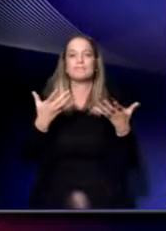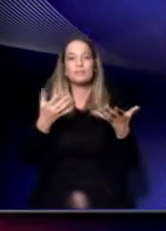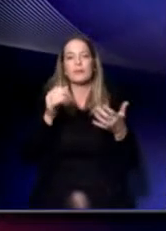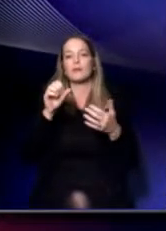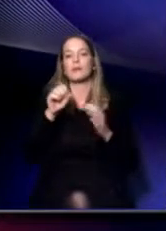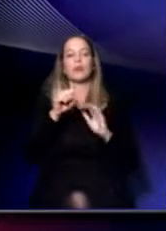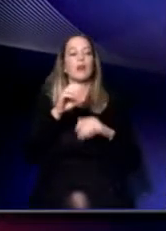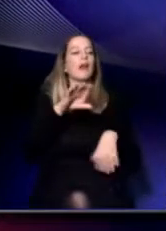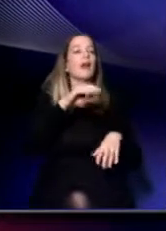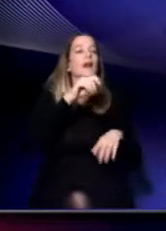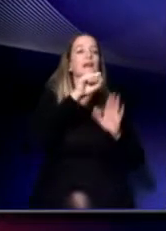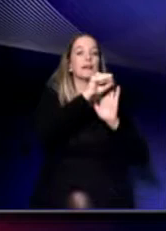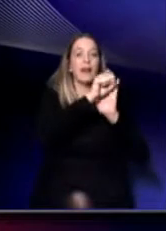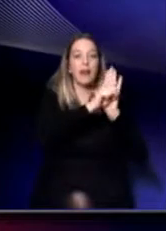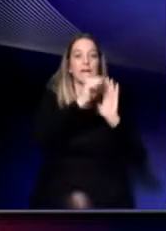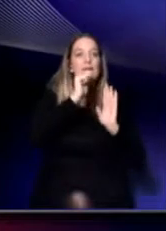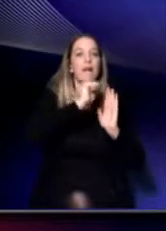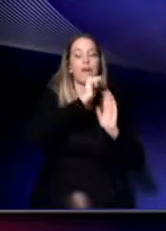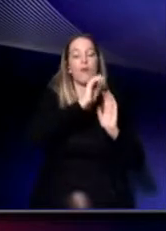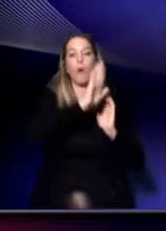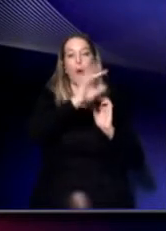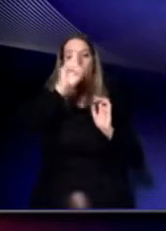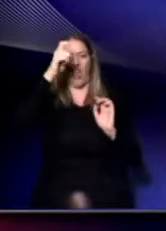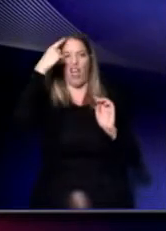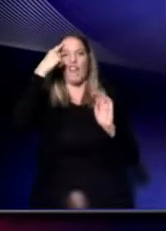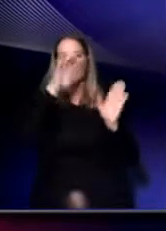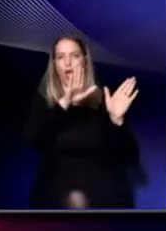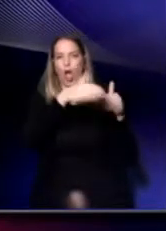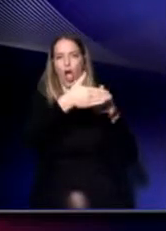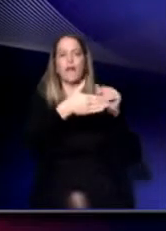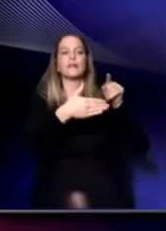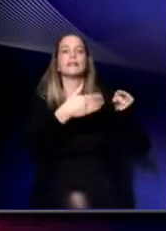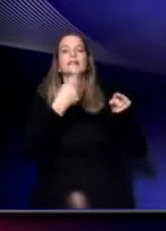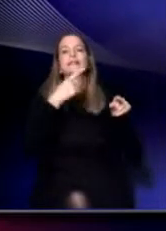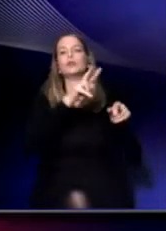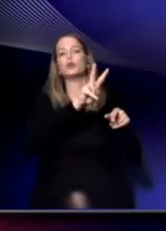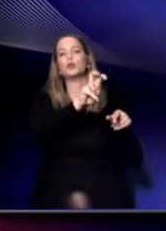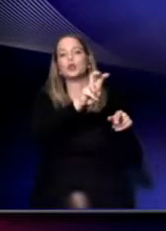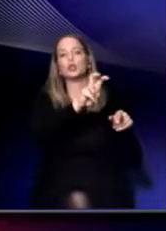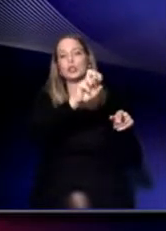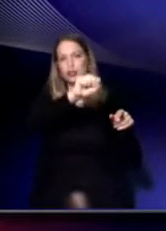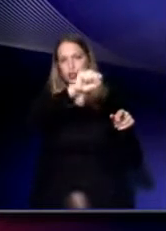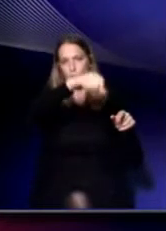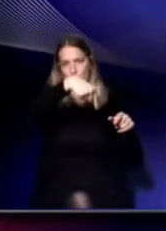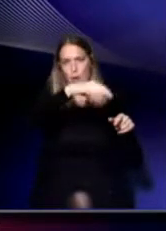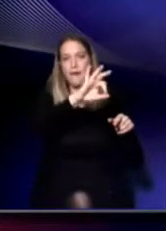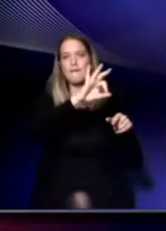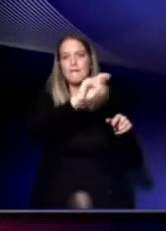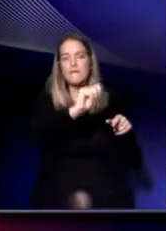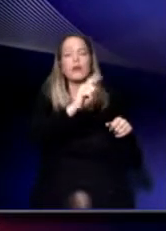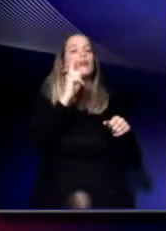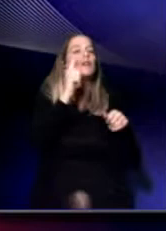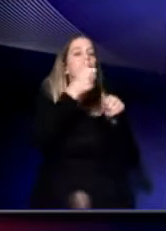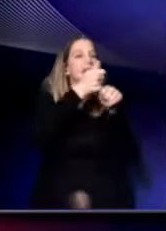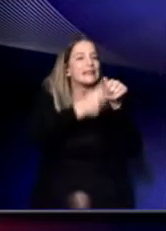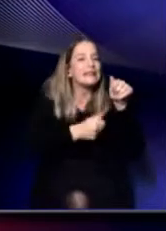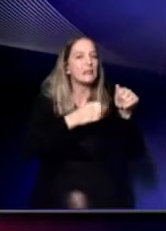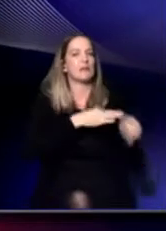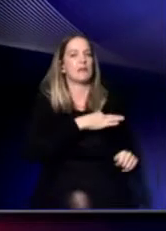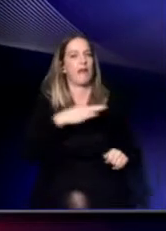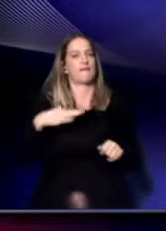Arizona, from the governor's office, they're looking at 200 square foot per